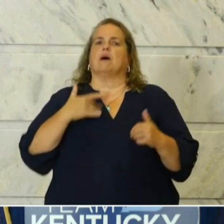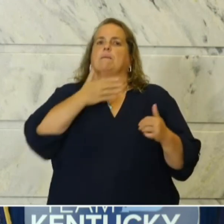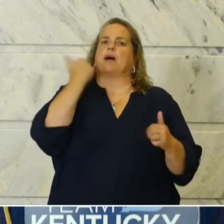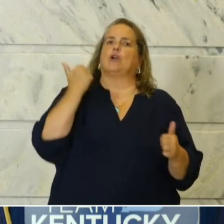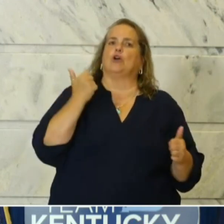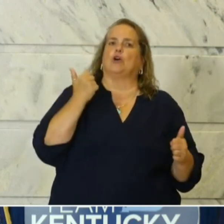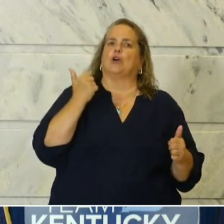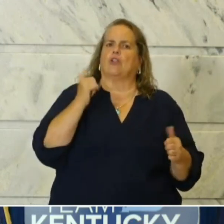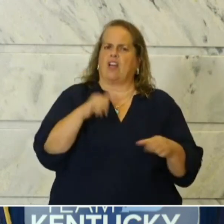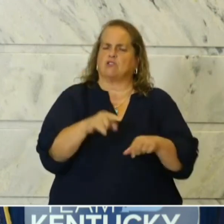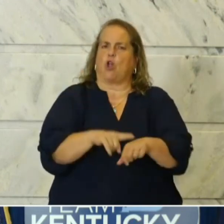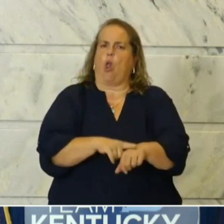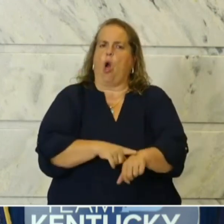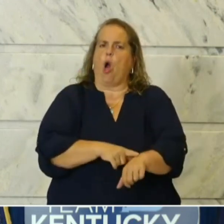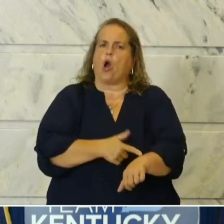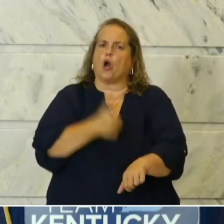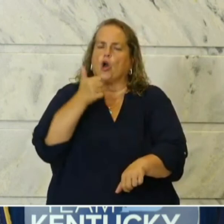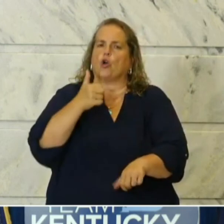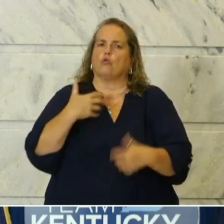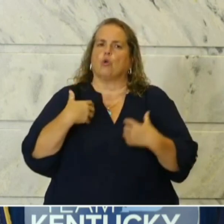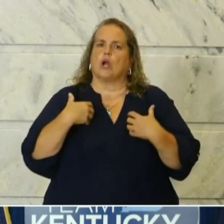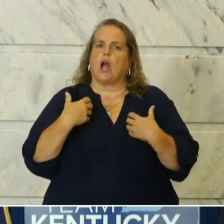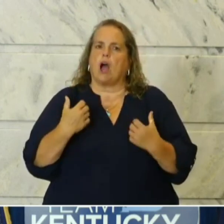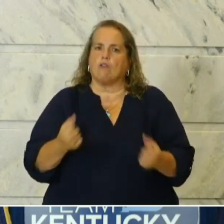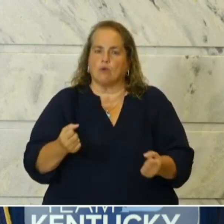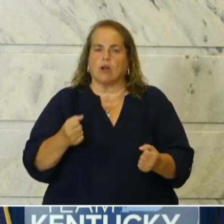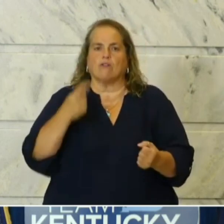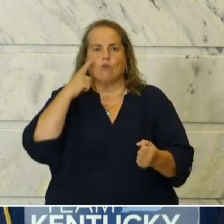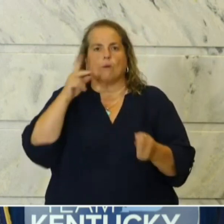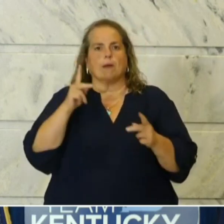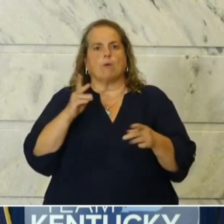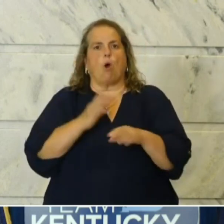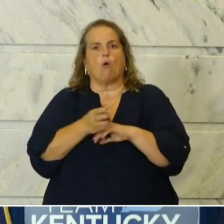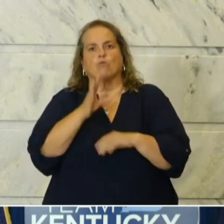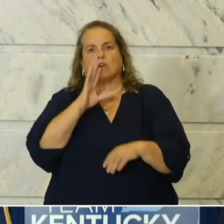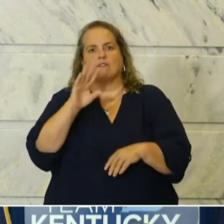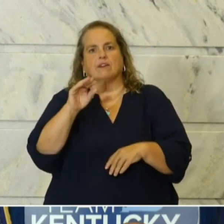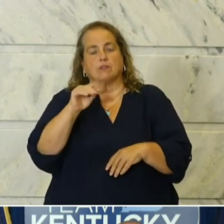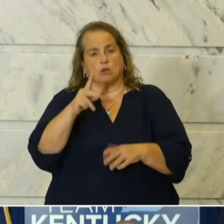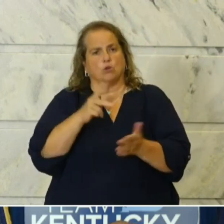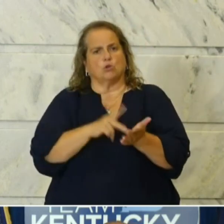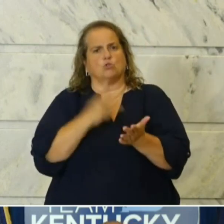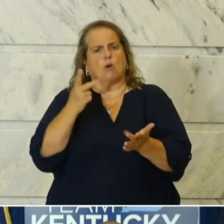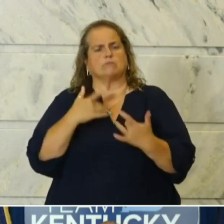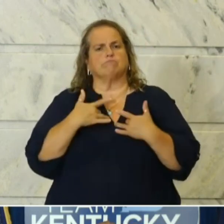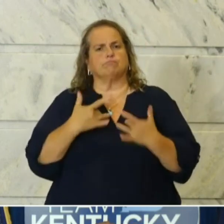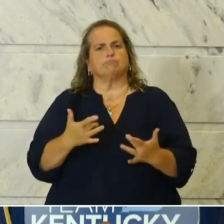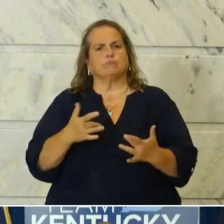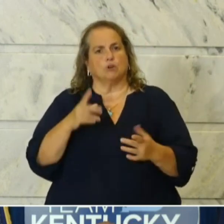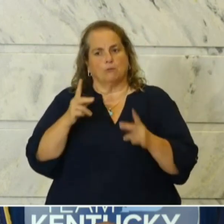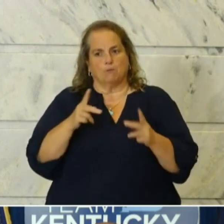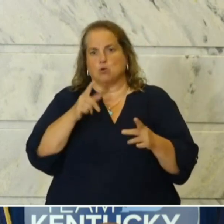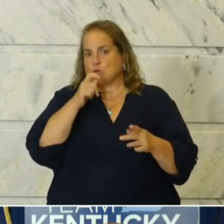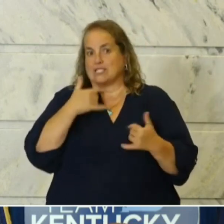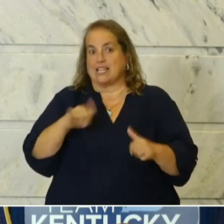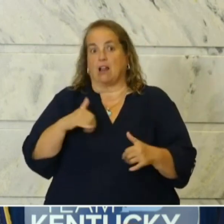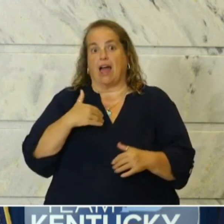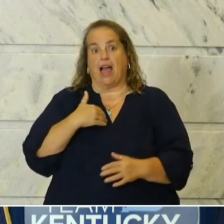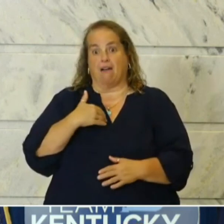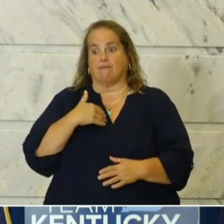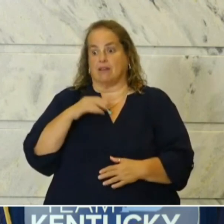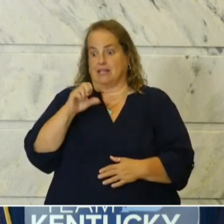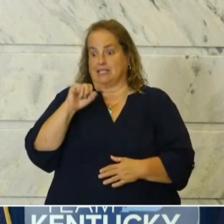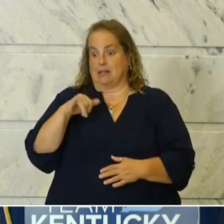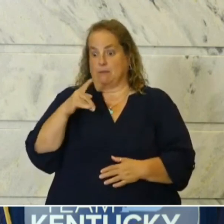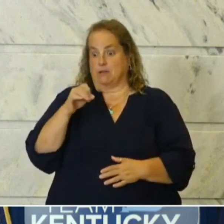recovery. And in people over 50, you're twice as likely compared to the younger people to still have symptoms 3 weeks after. It's a